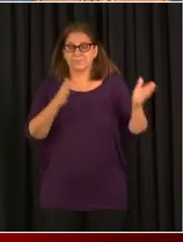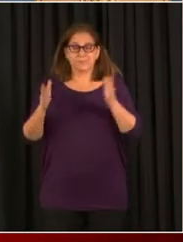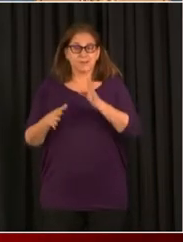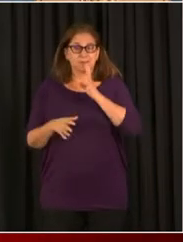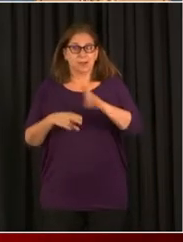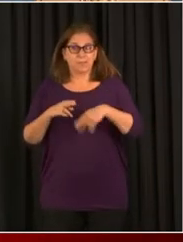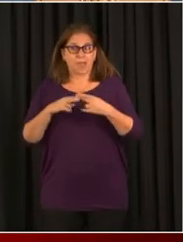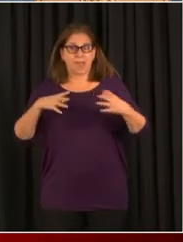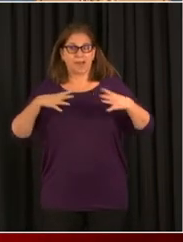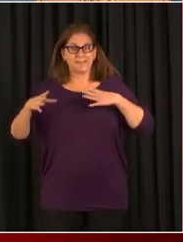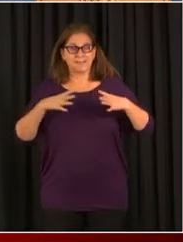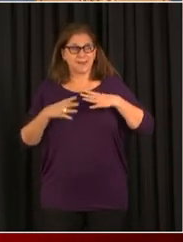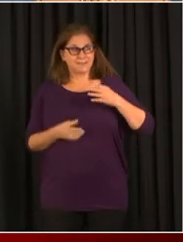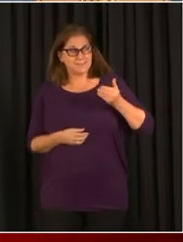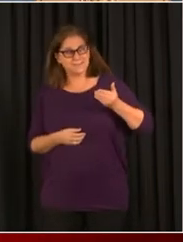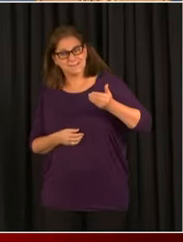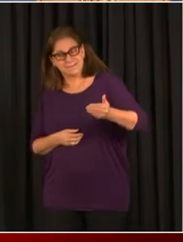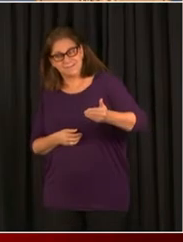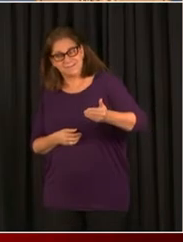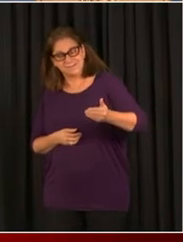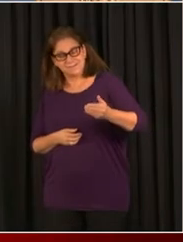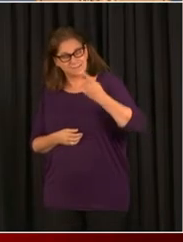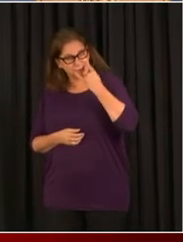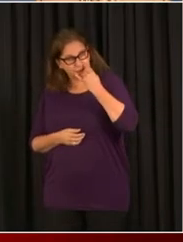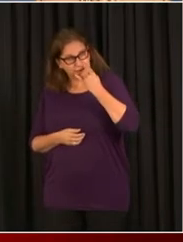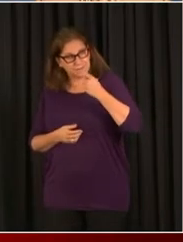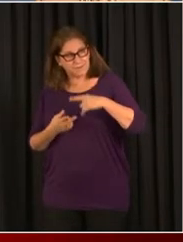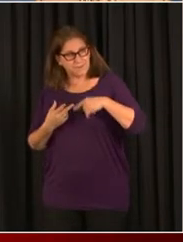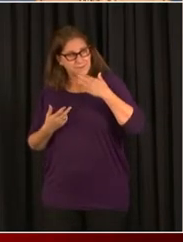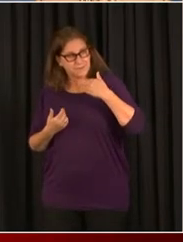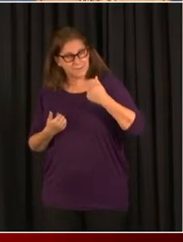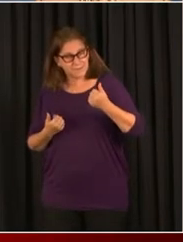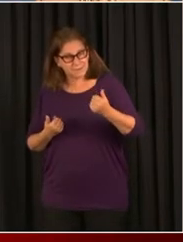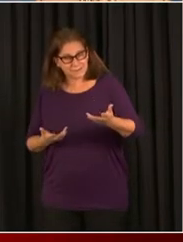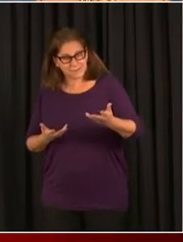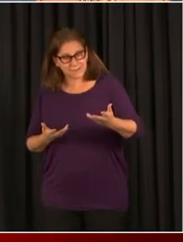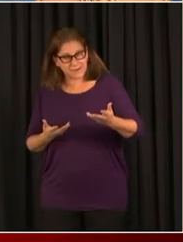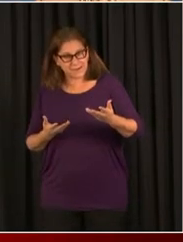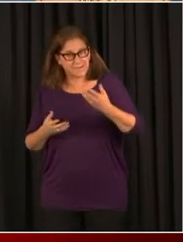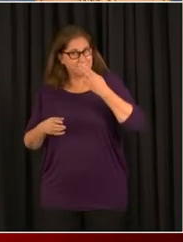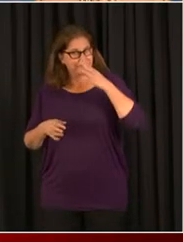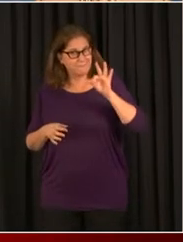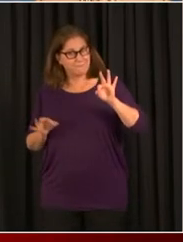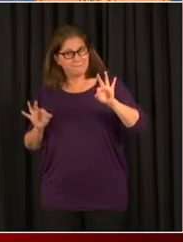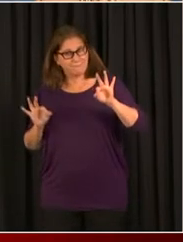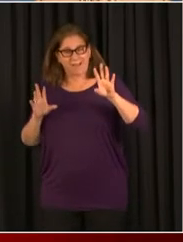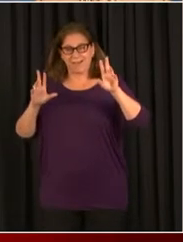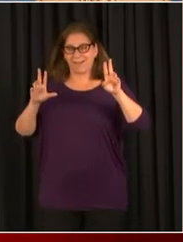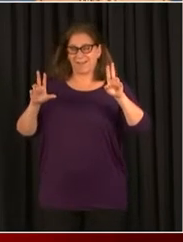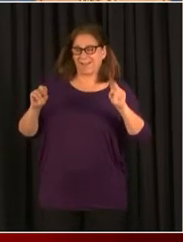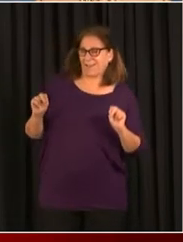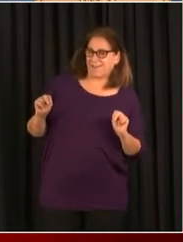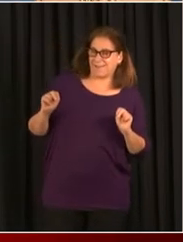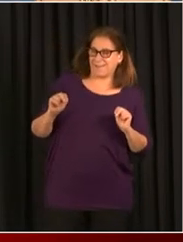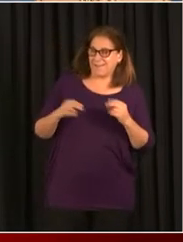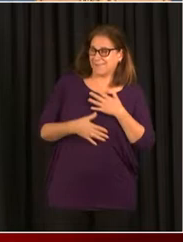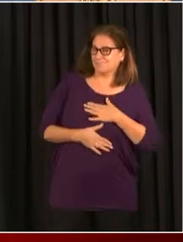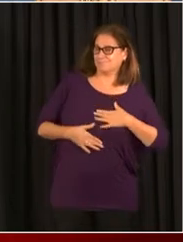on some of our most fun times, I know, that we celebrate together as